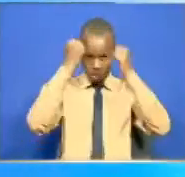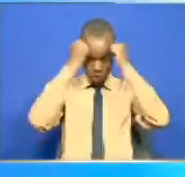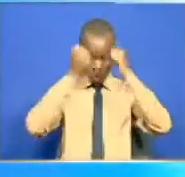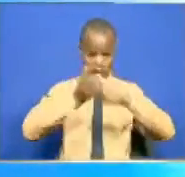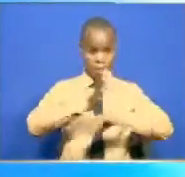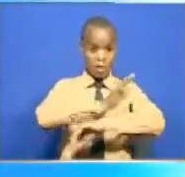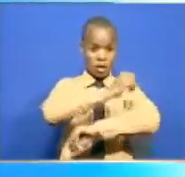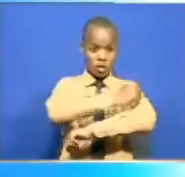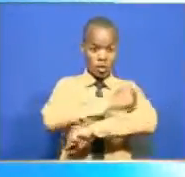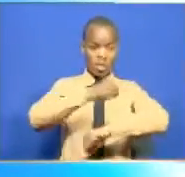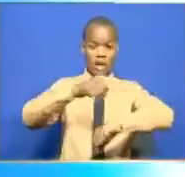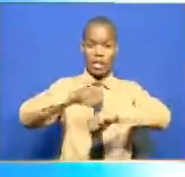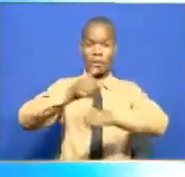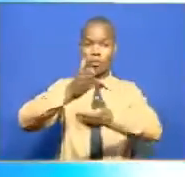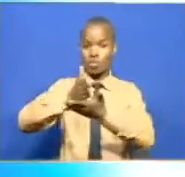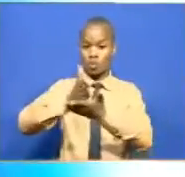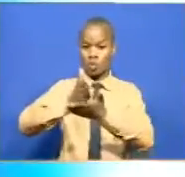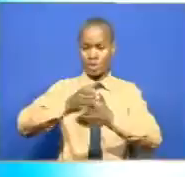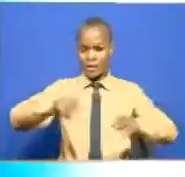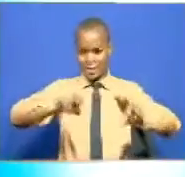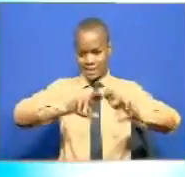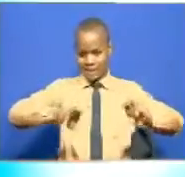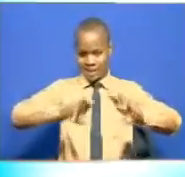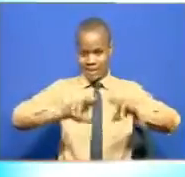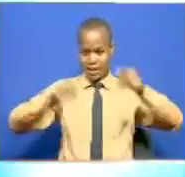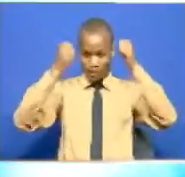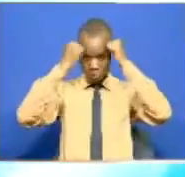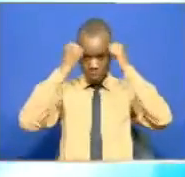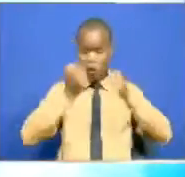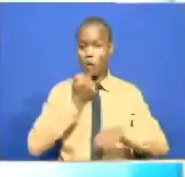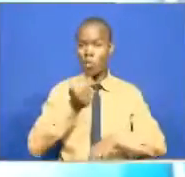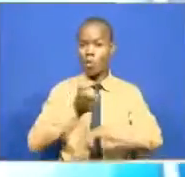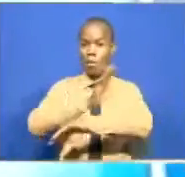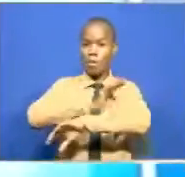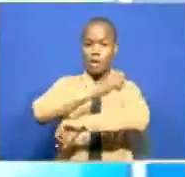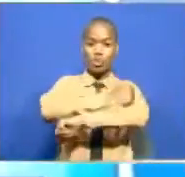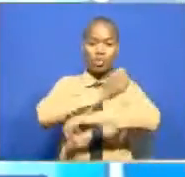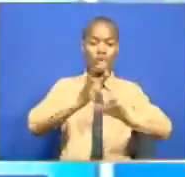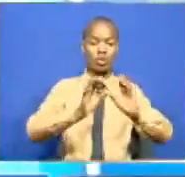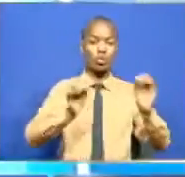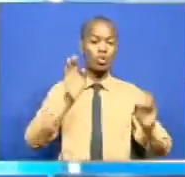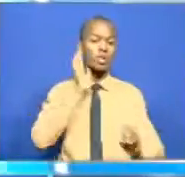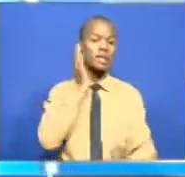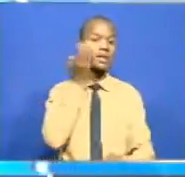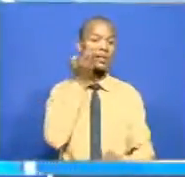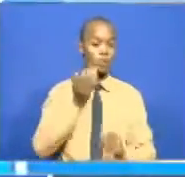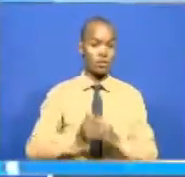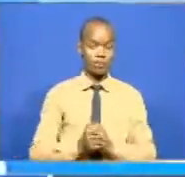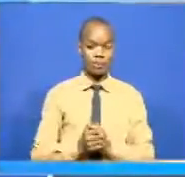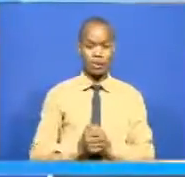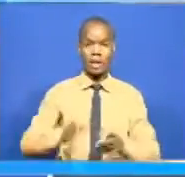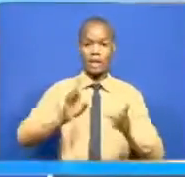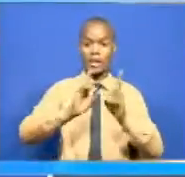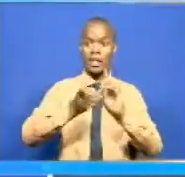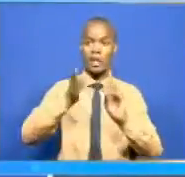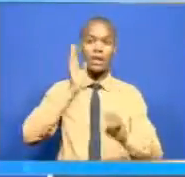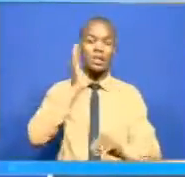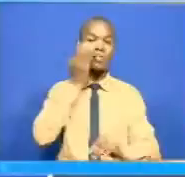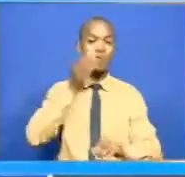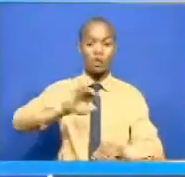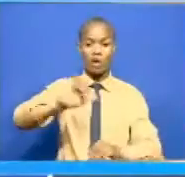a door-to-door campaign to trace learners who are yet to resume learning in Isiolo. Data in Isiolo County suggests an